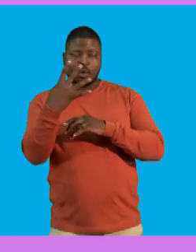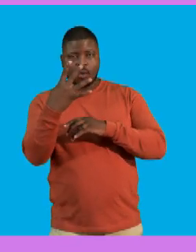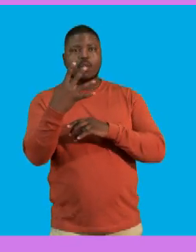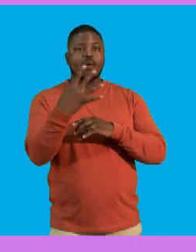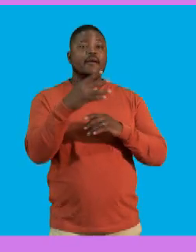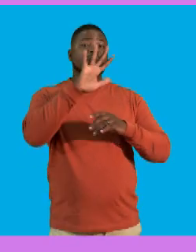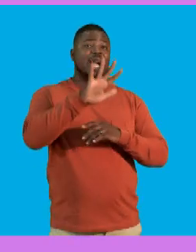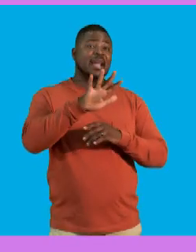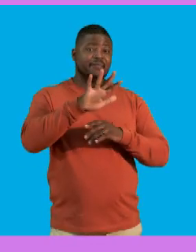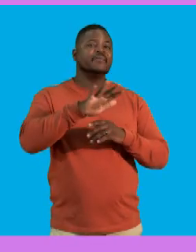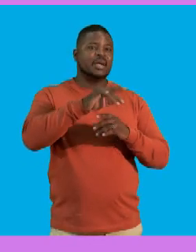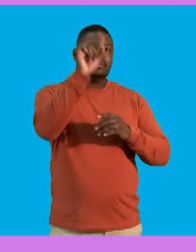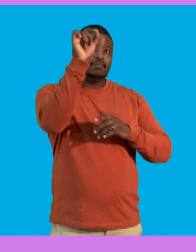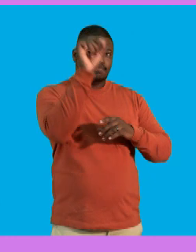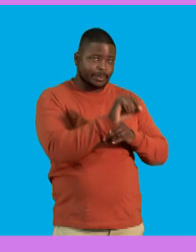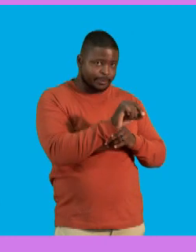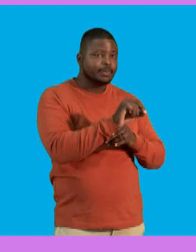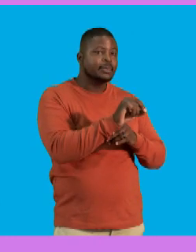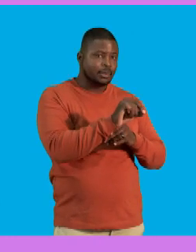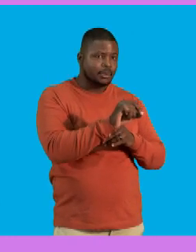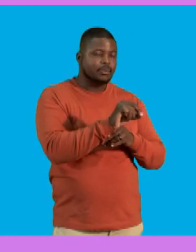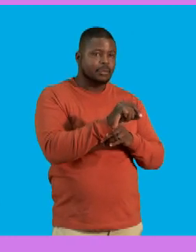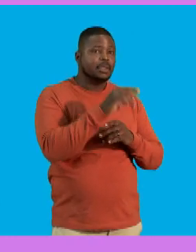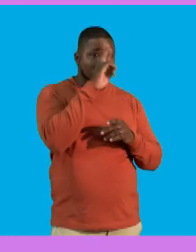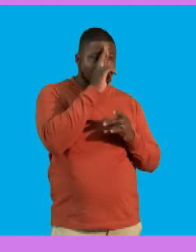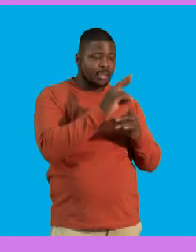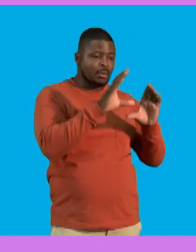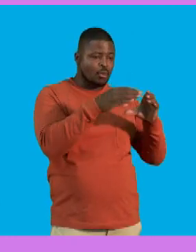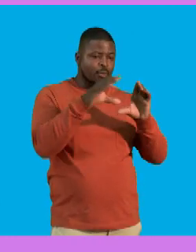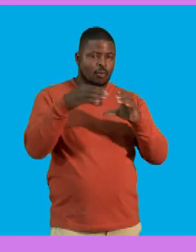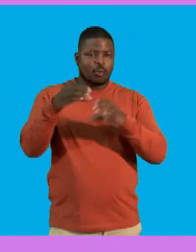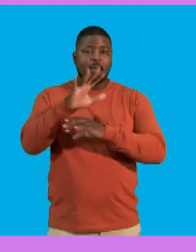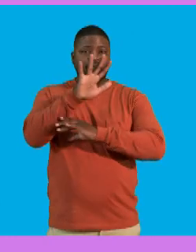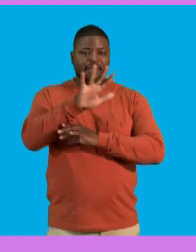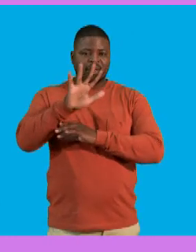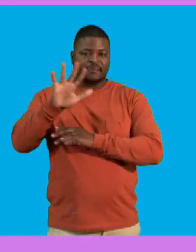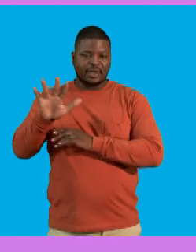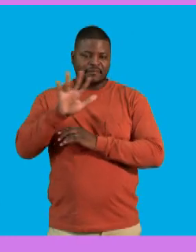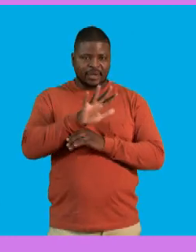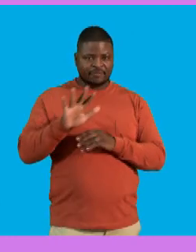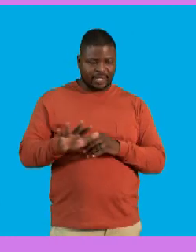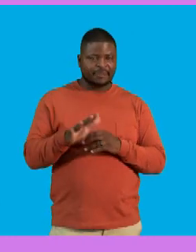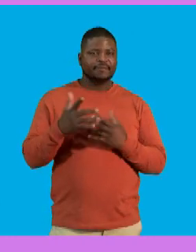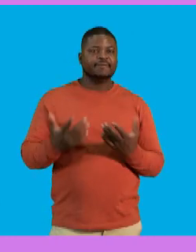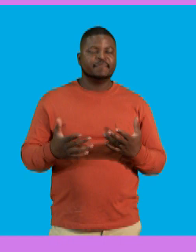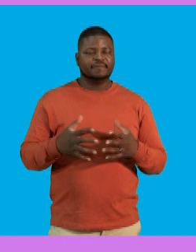4, and the fifth one is a strike through because we're grouping the tallies in fives. Don't forget